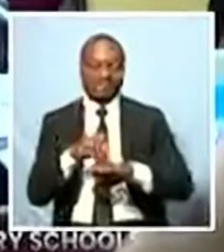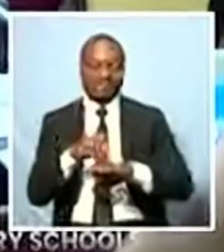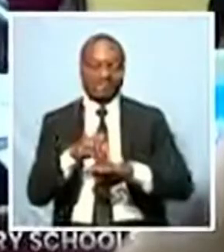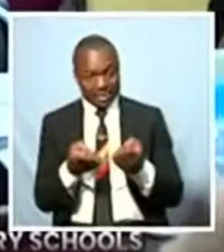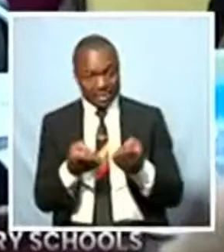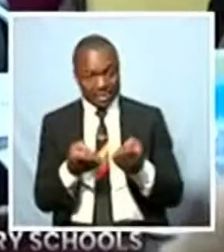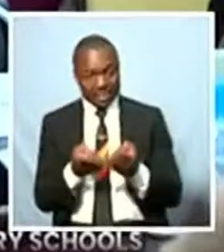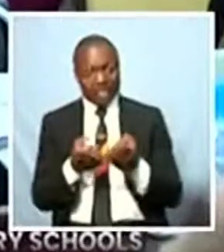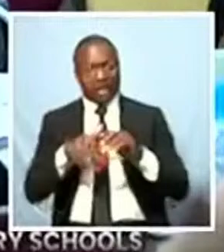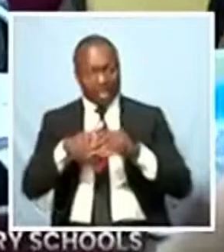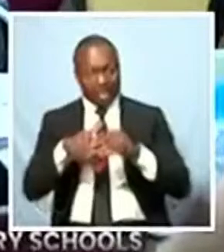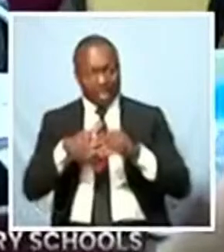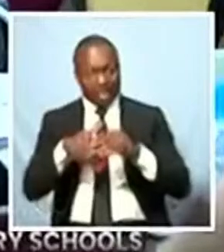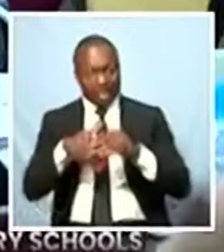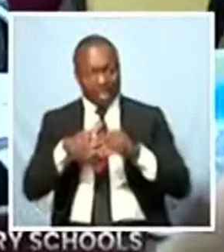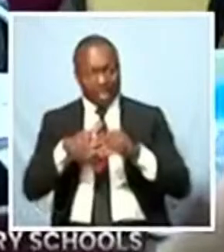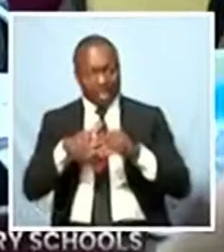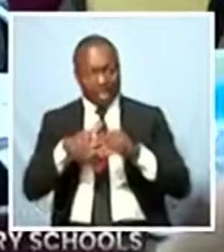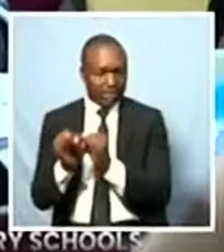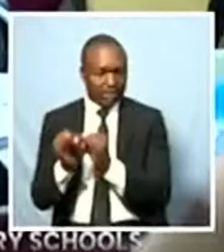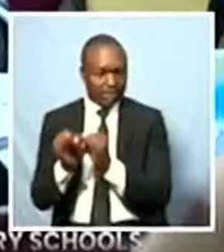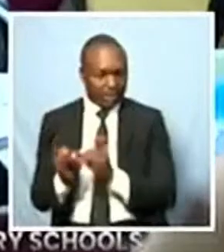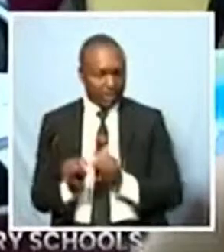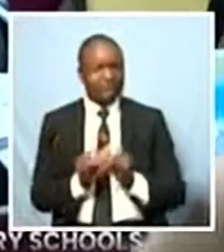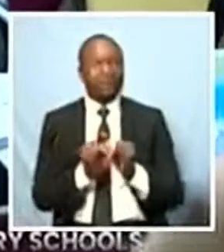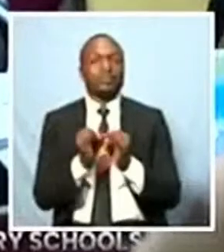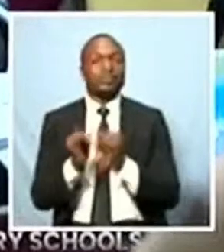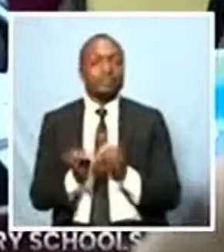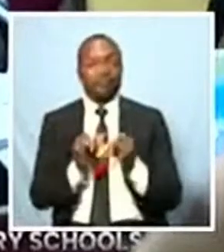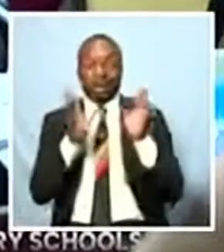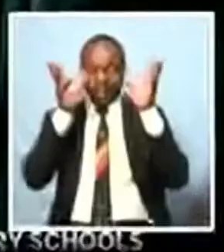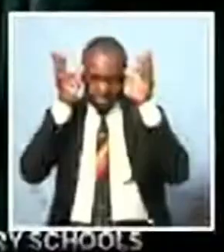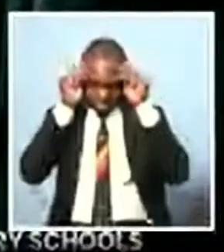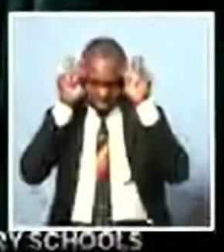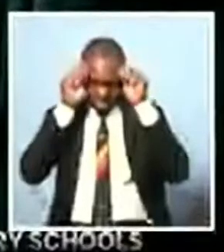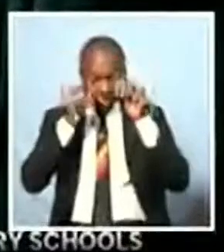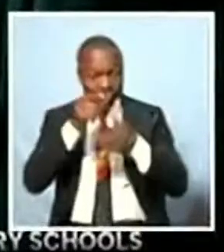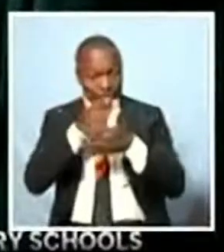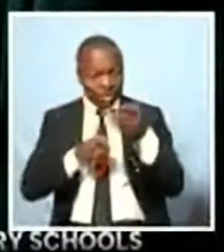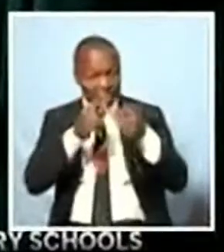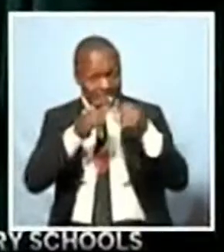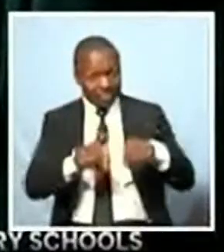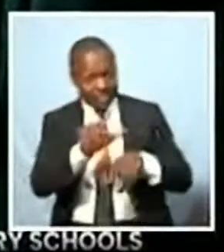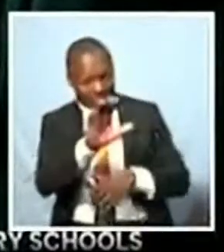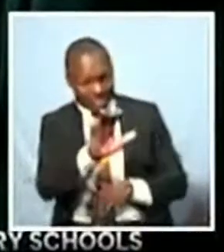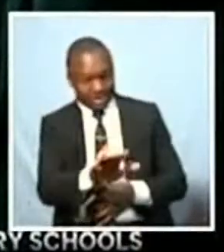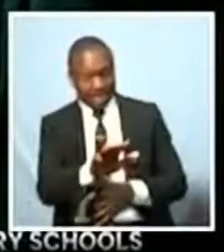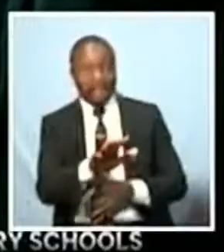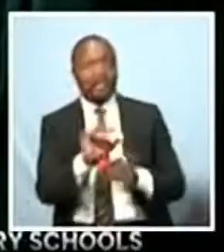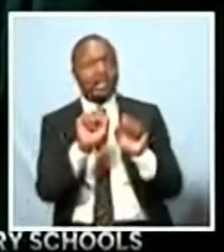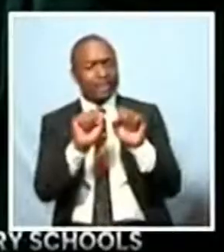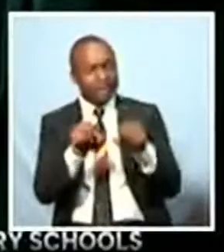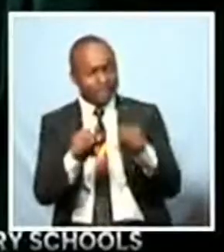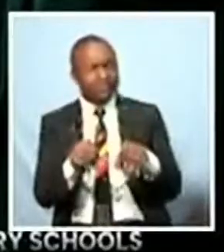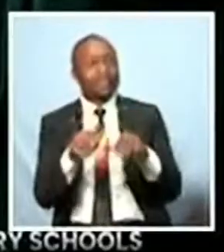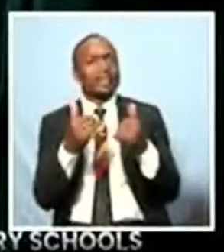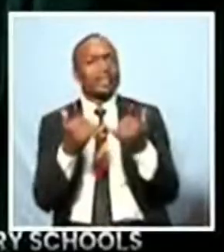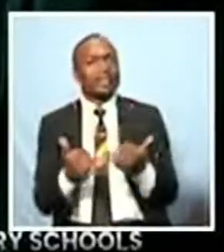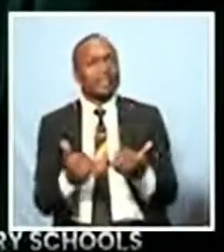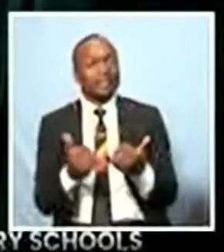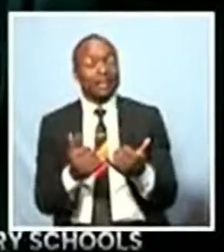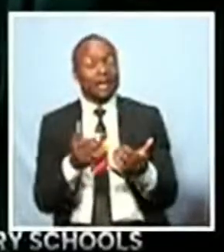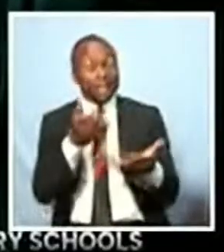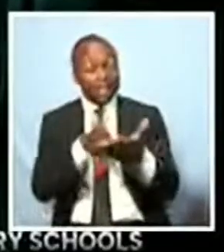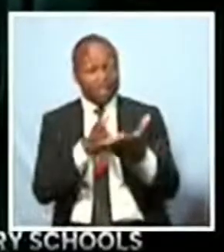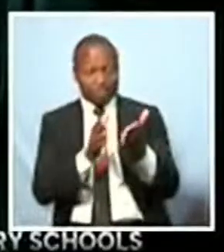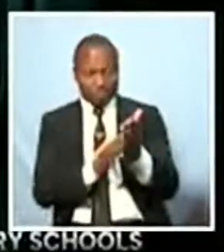But how do you hope to implement competence-based in relation to what is on the ground? Is it possible now in these